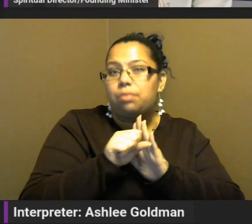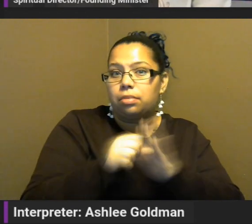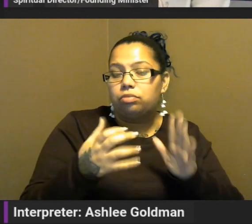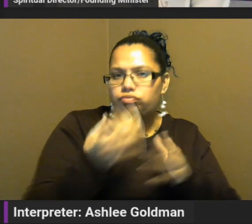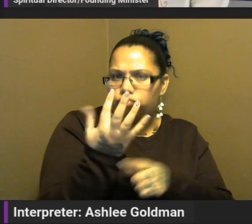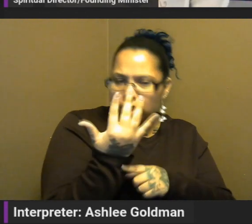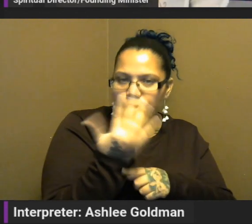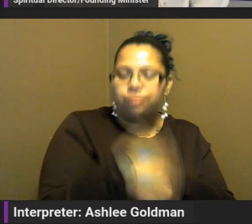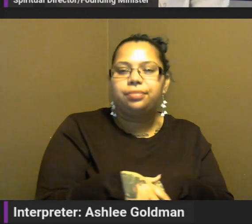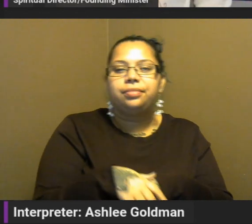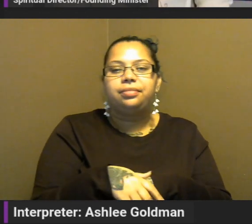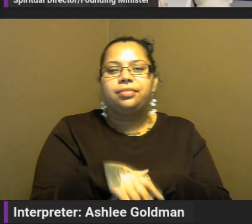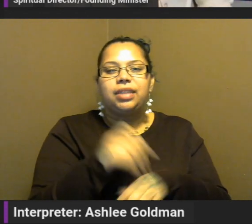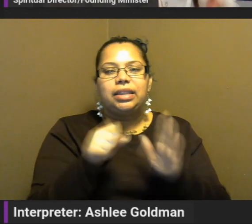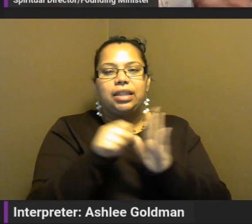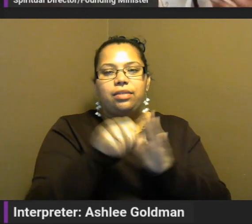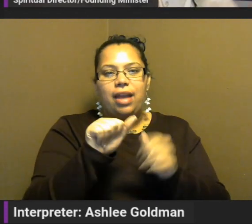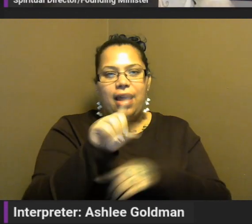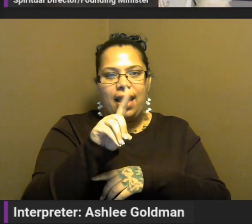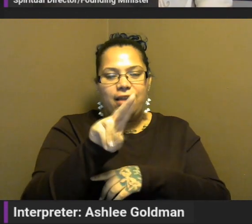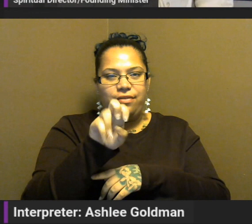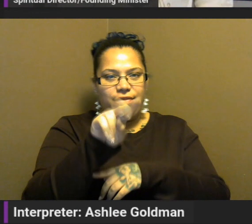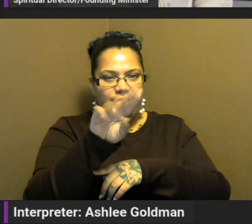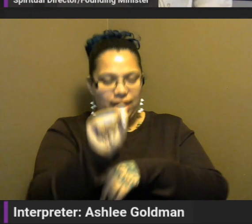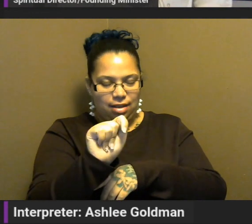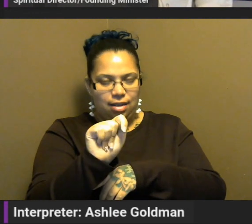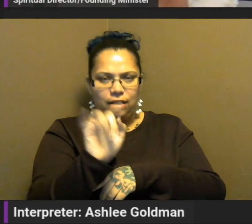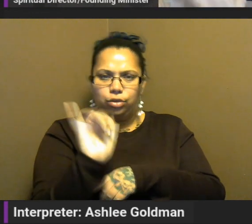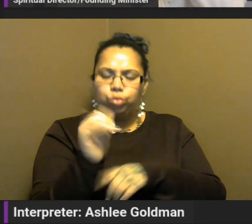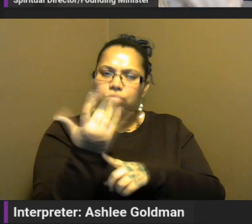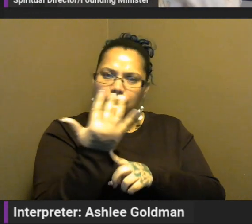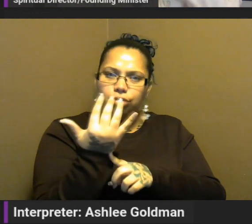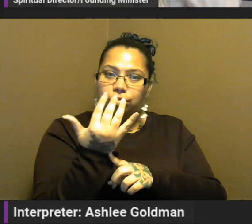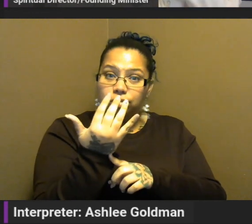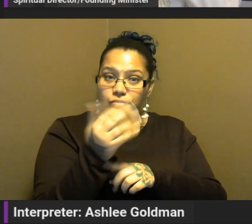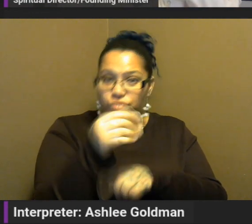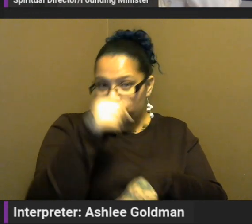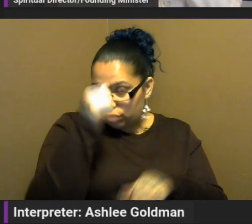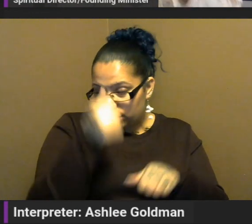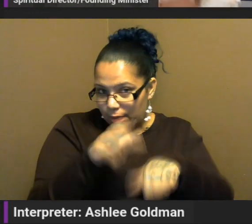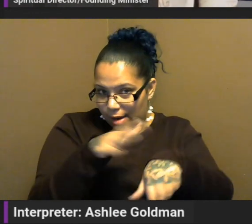also uses candles as a reminder of the light. Now,